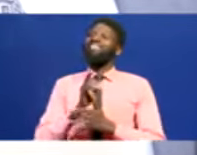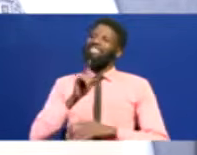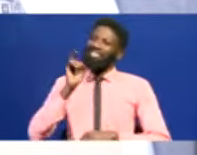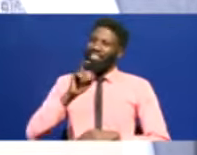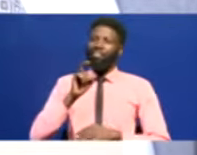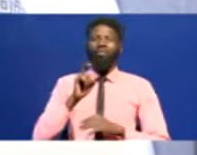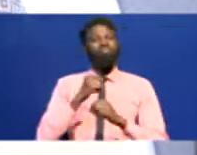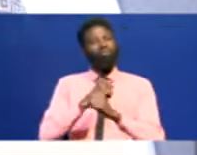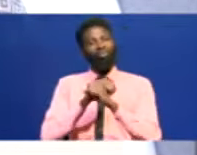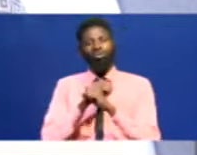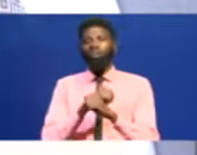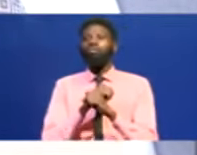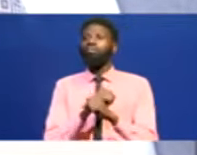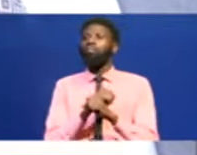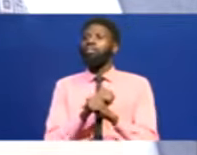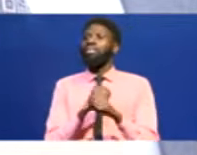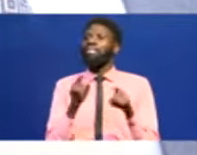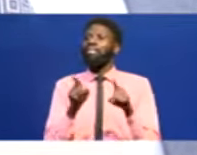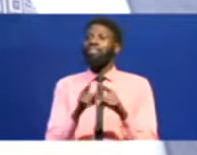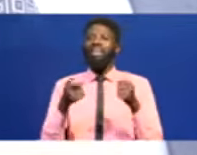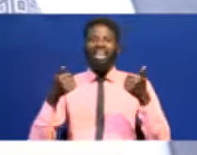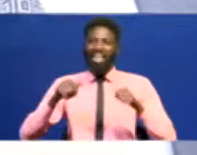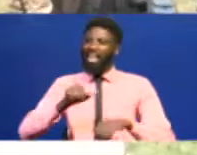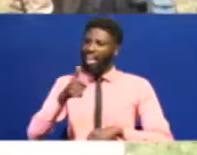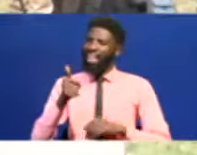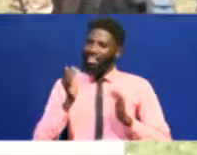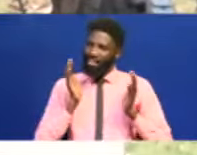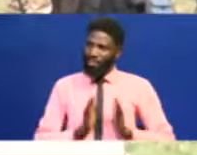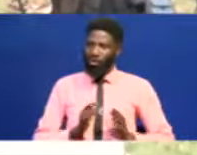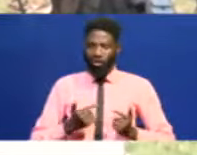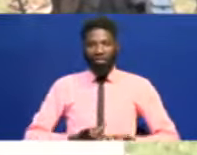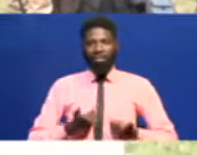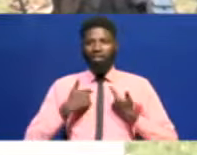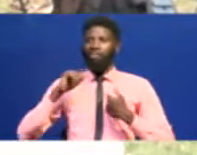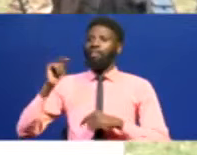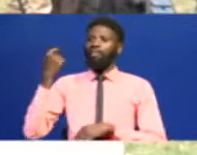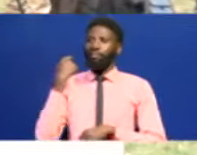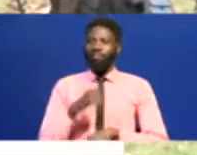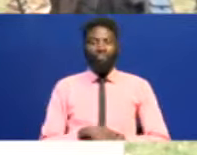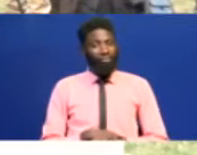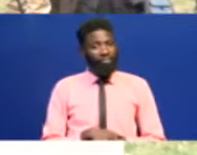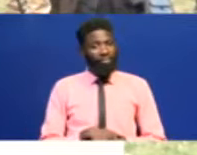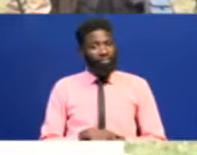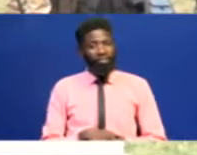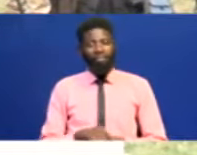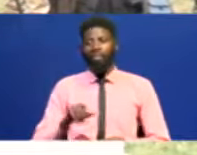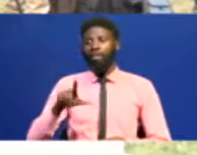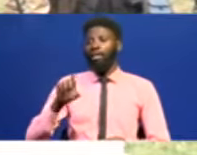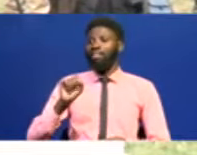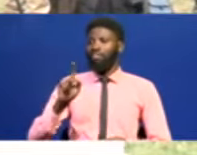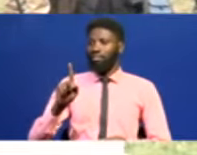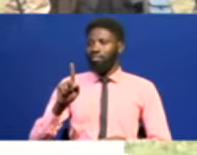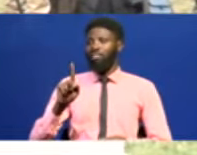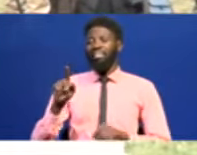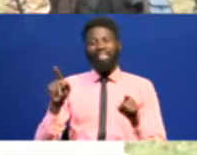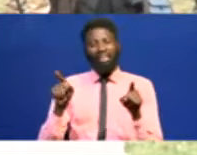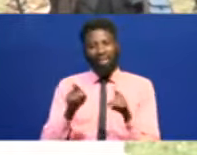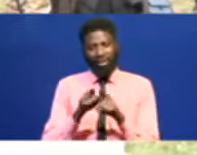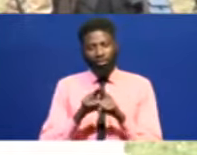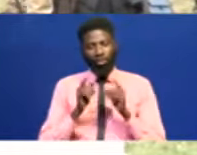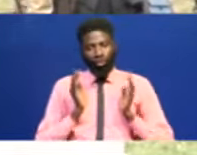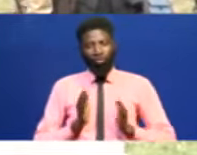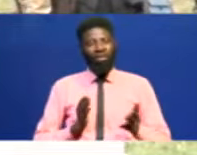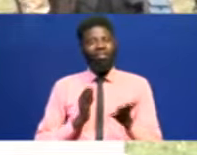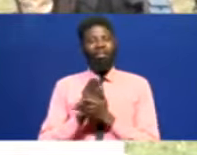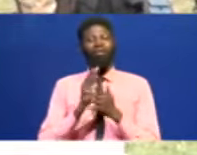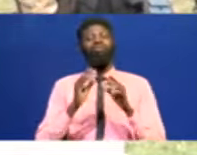costs, just like any other person living in Kenya. This comes as the Law Society of Kenya and the human rights groups have urged